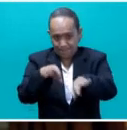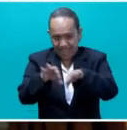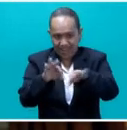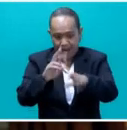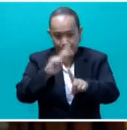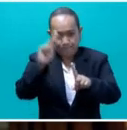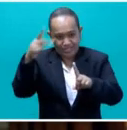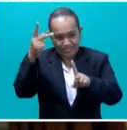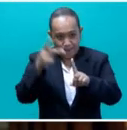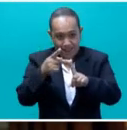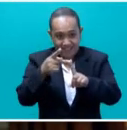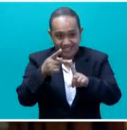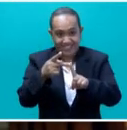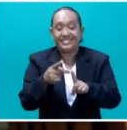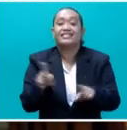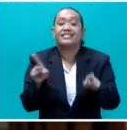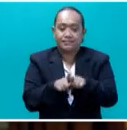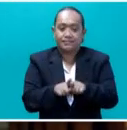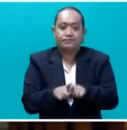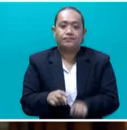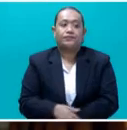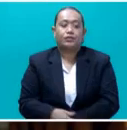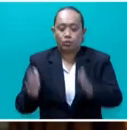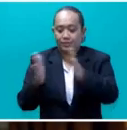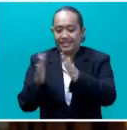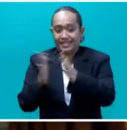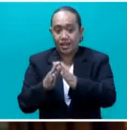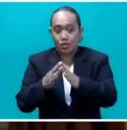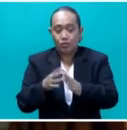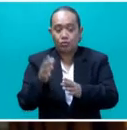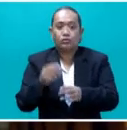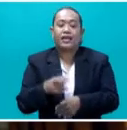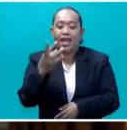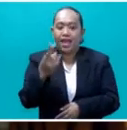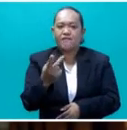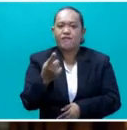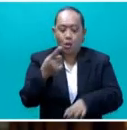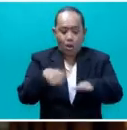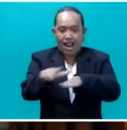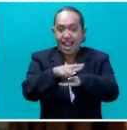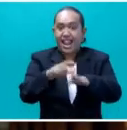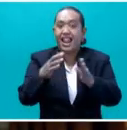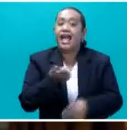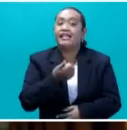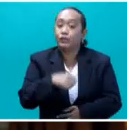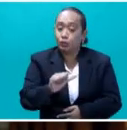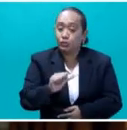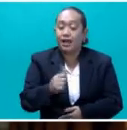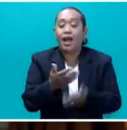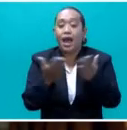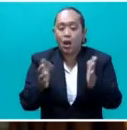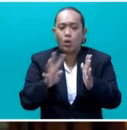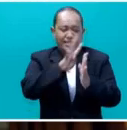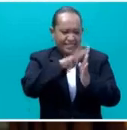controls. Fiji's Town Planning Act sets planning standards for land use and development through the town planning schemes